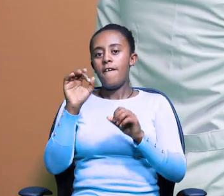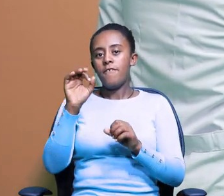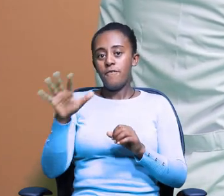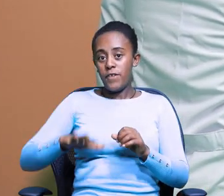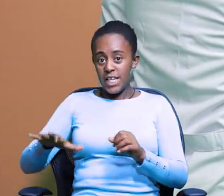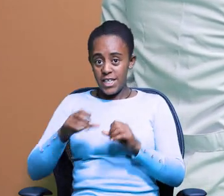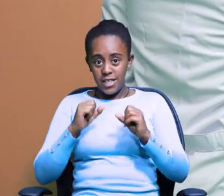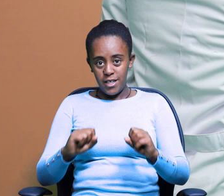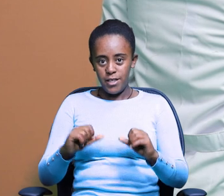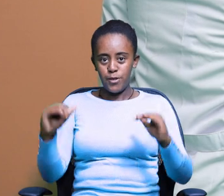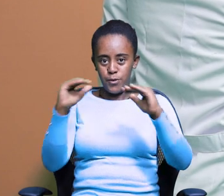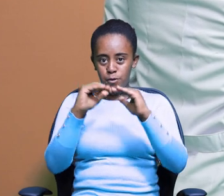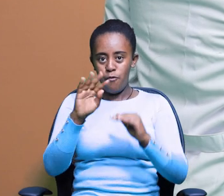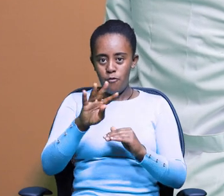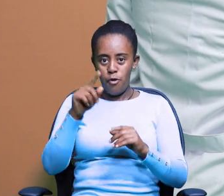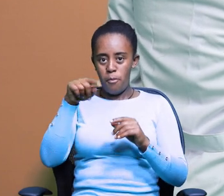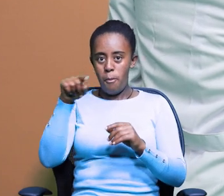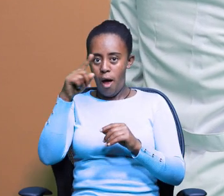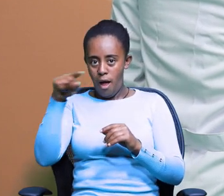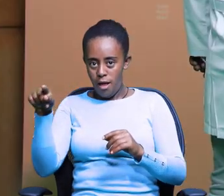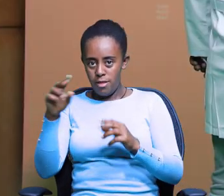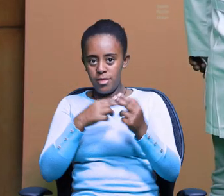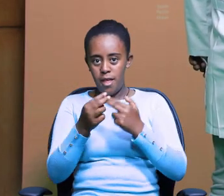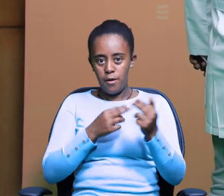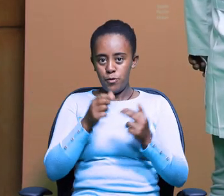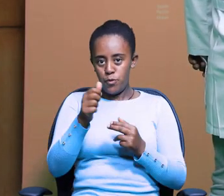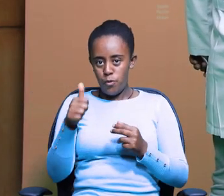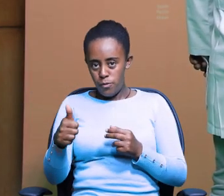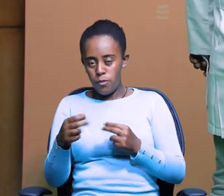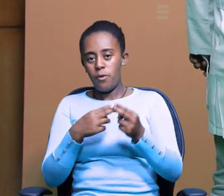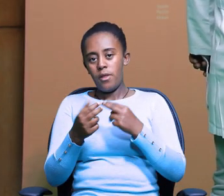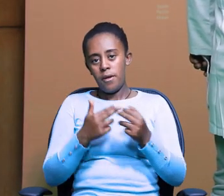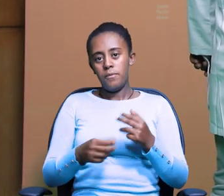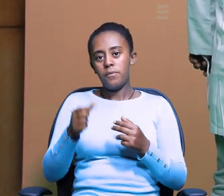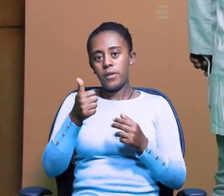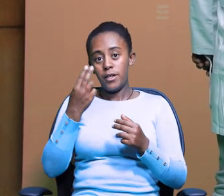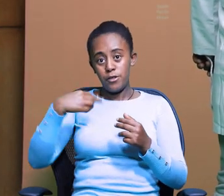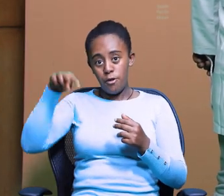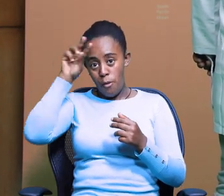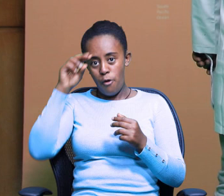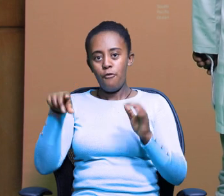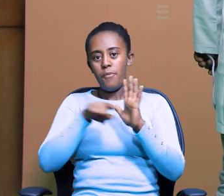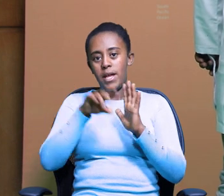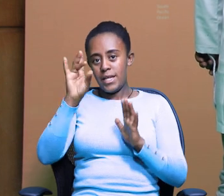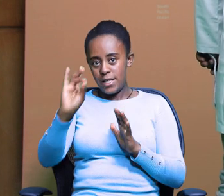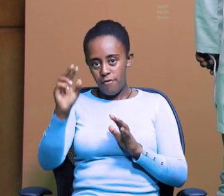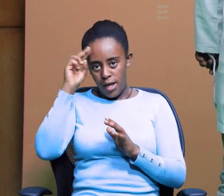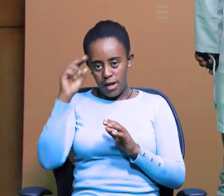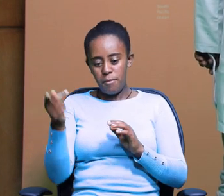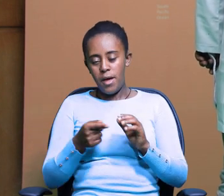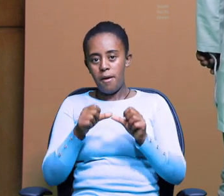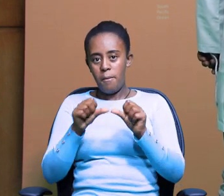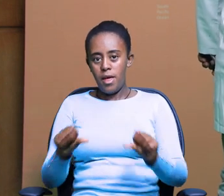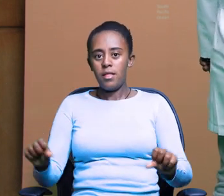is equal to 4 pi times 2 ampere times 10 to the power of minus 7 Henry